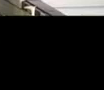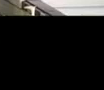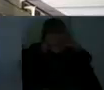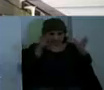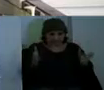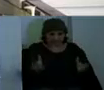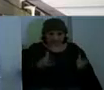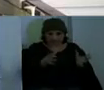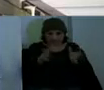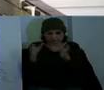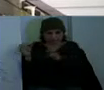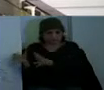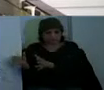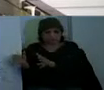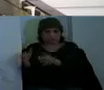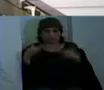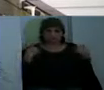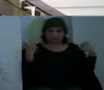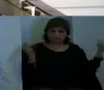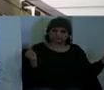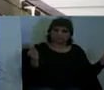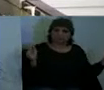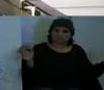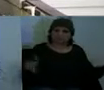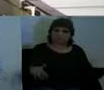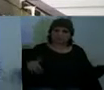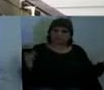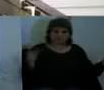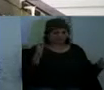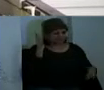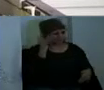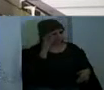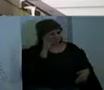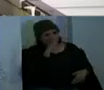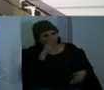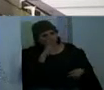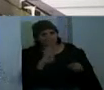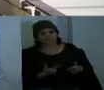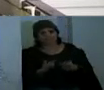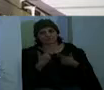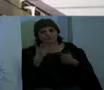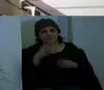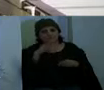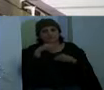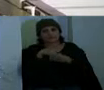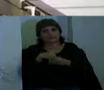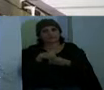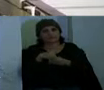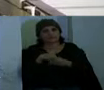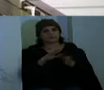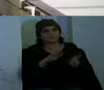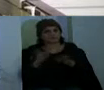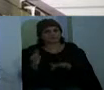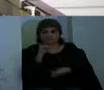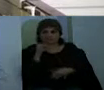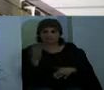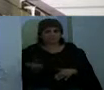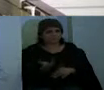gone. The angel asked, why do you seek the living among the dead? He isn't here, but he is